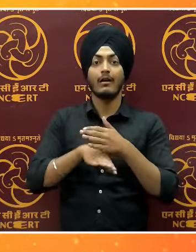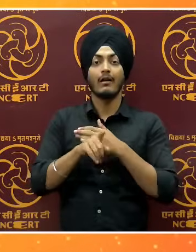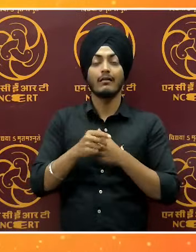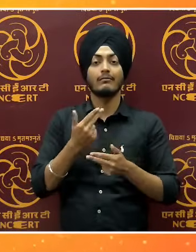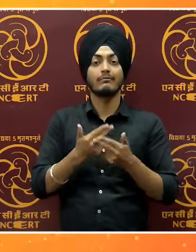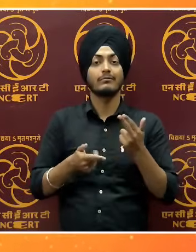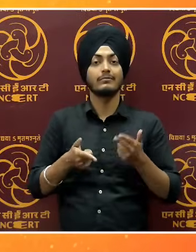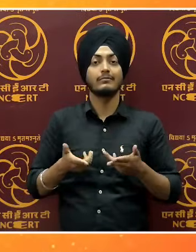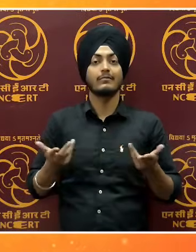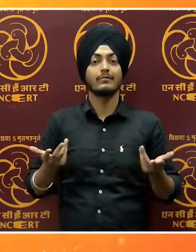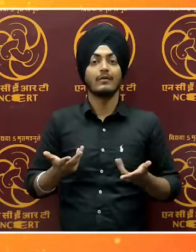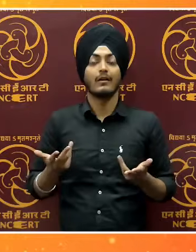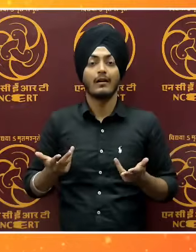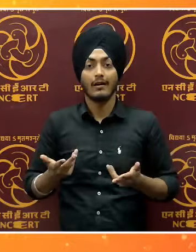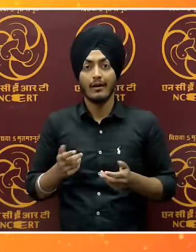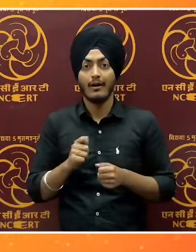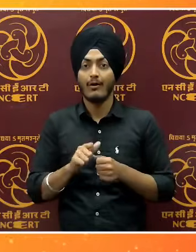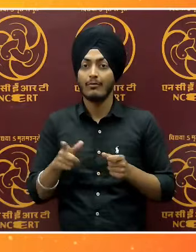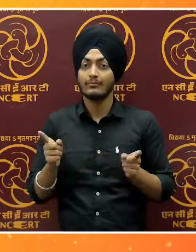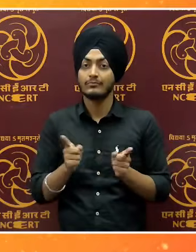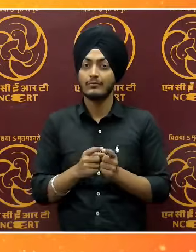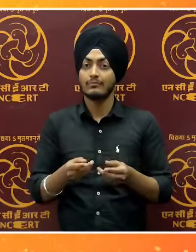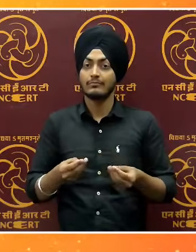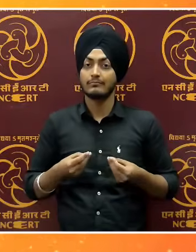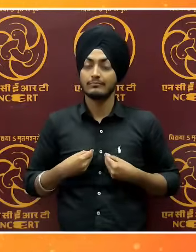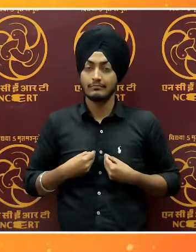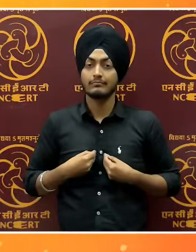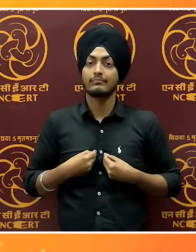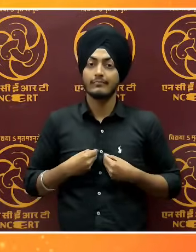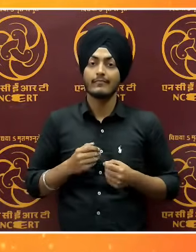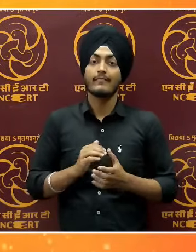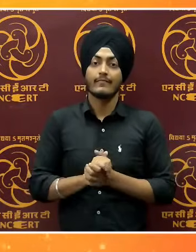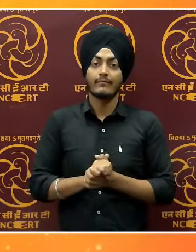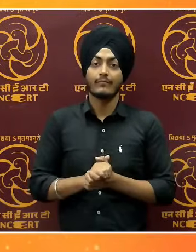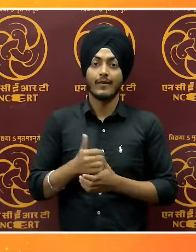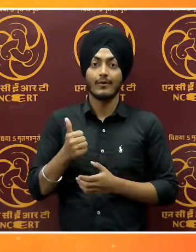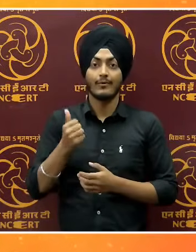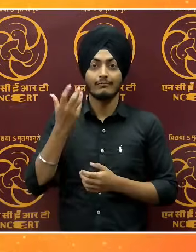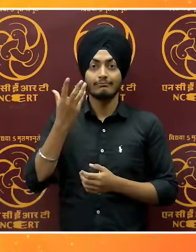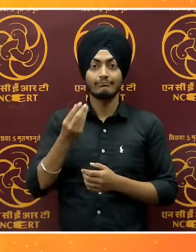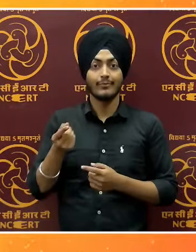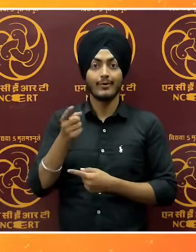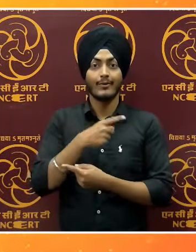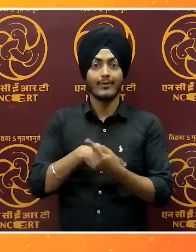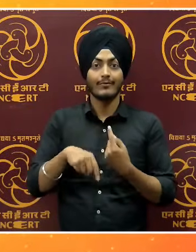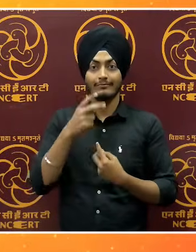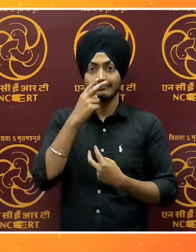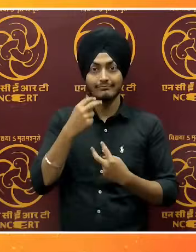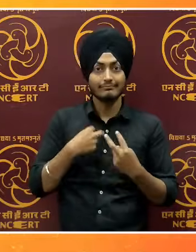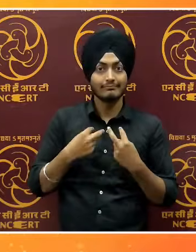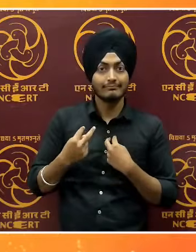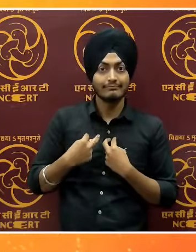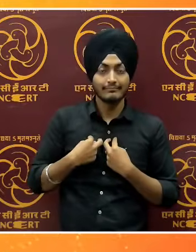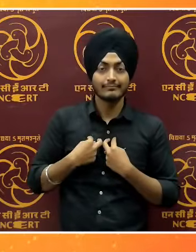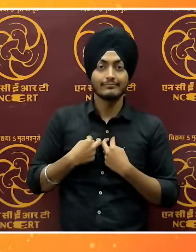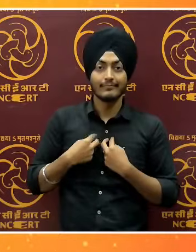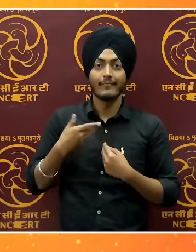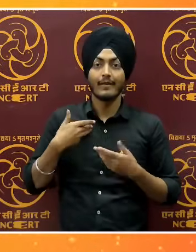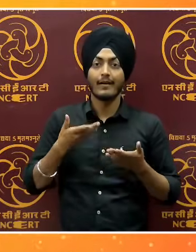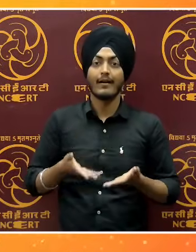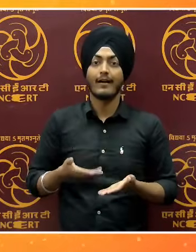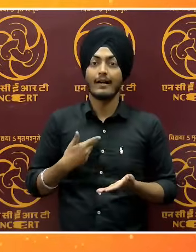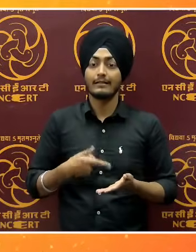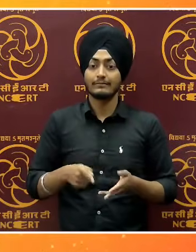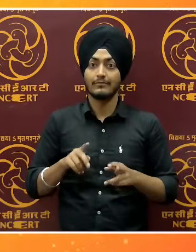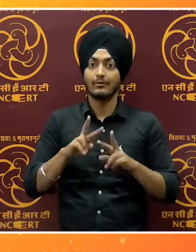effects. So, can we have brief about that? Okay, good evening to every viewers. In today's session, we are going to discuss